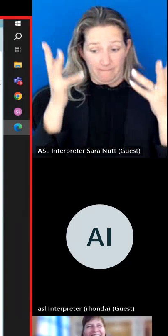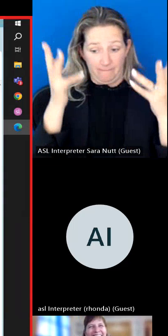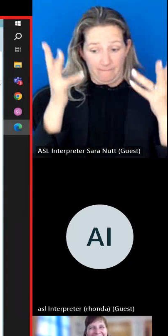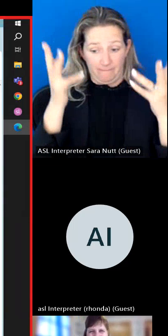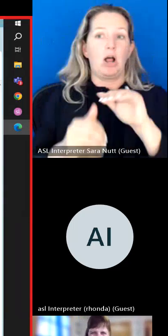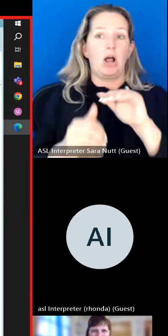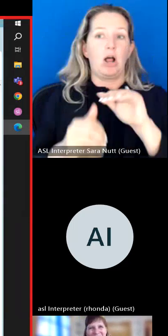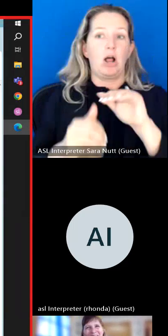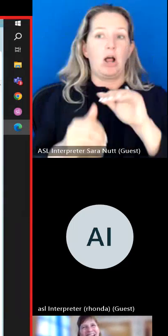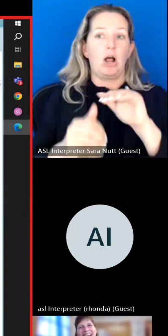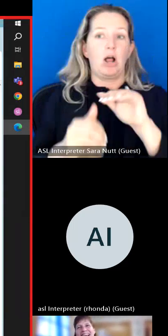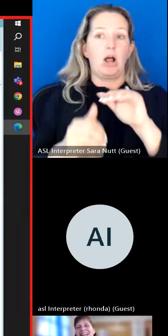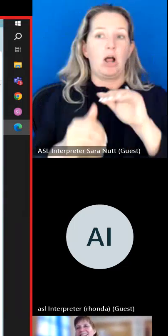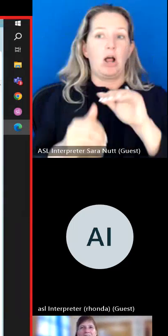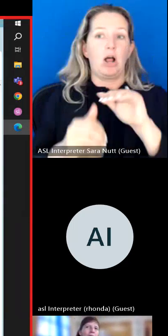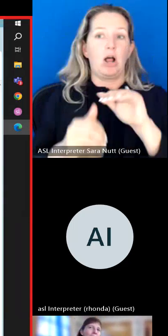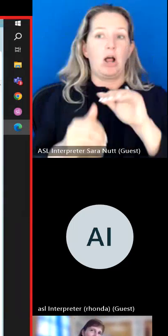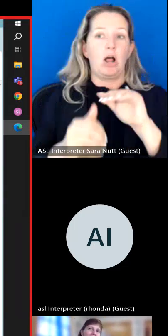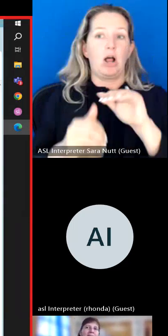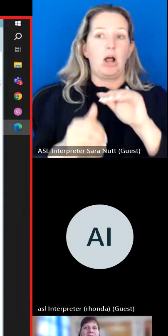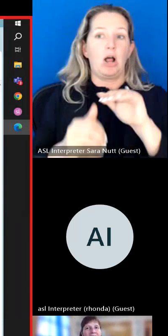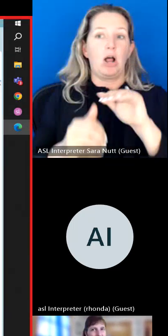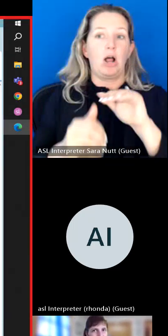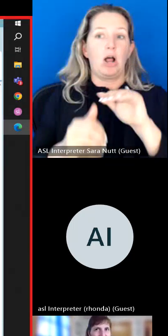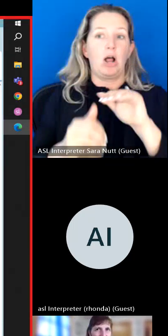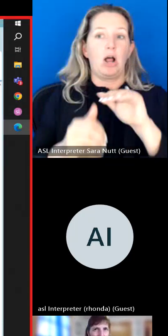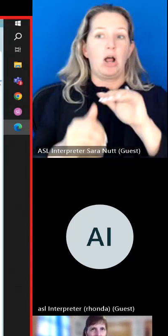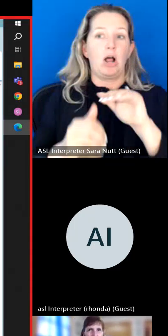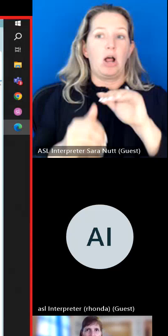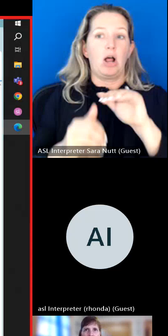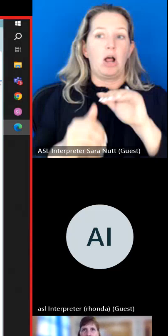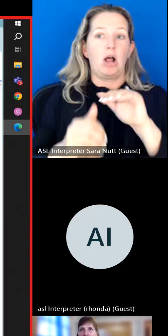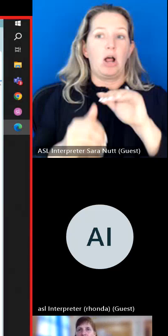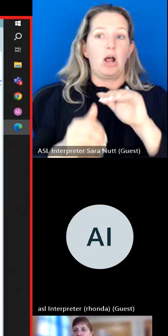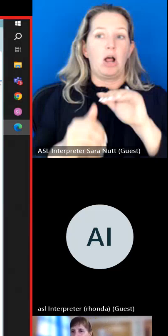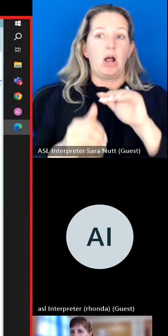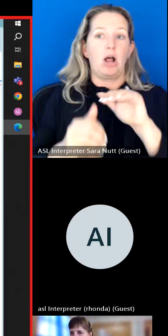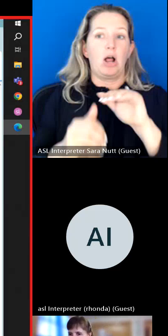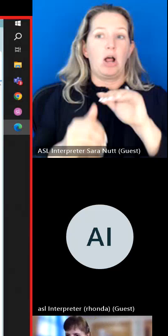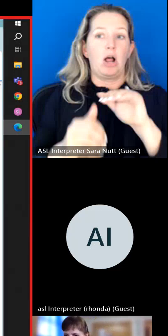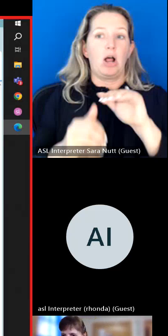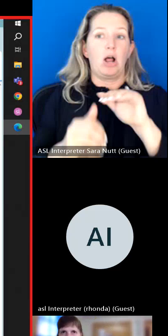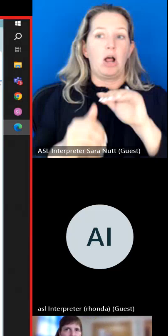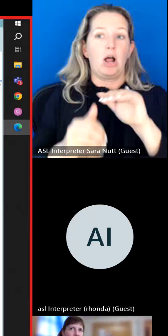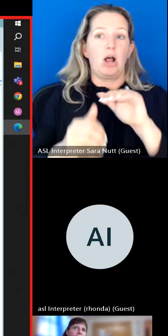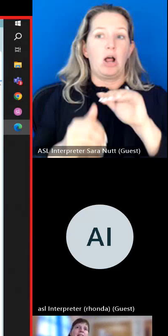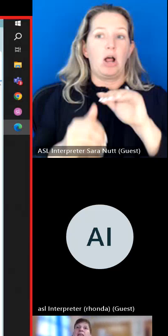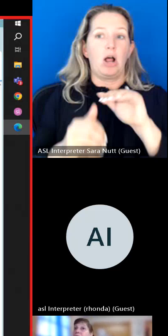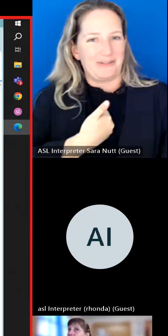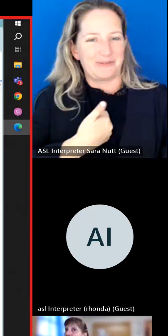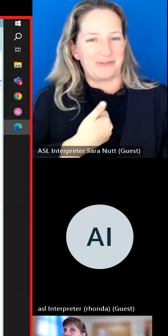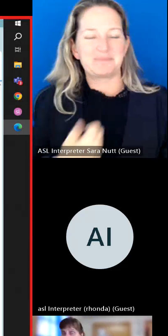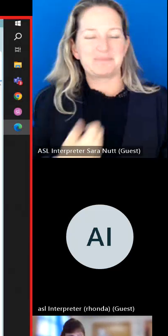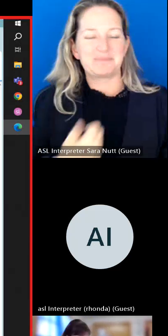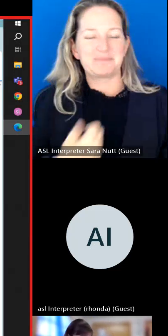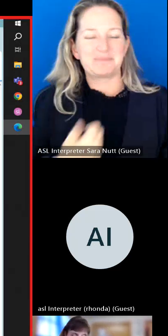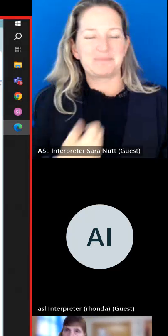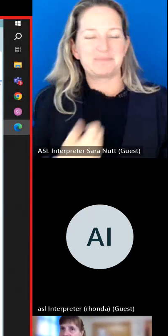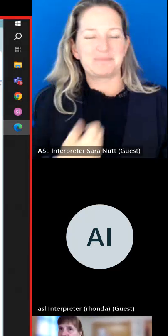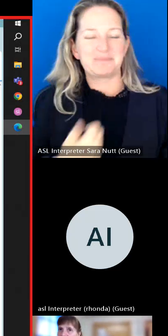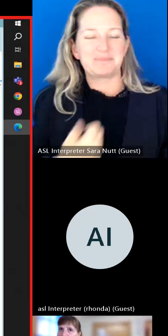up, by the way. So that's my example. And I'd like to ask real quickly if you have